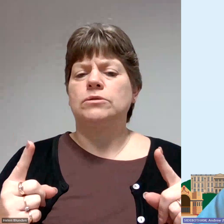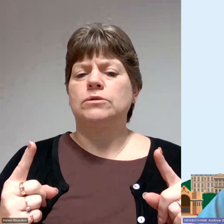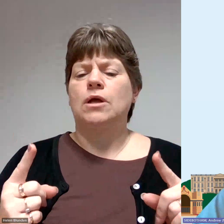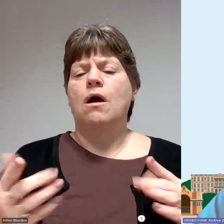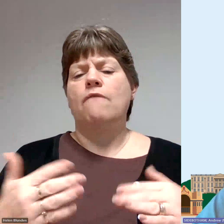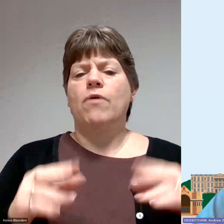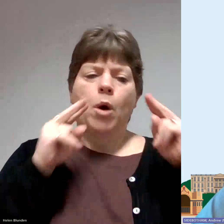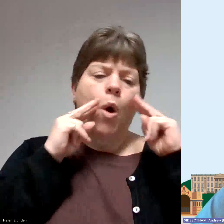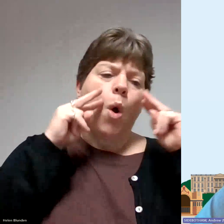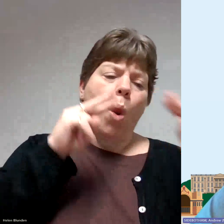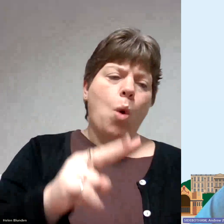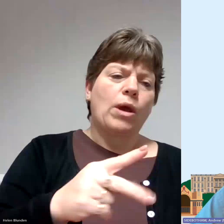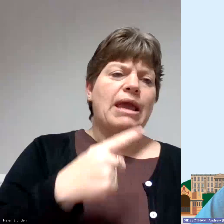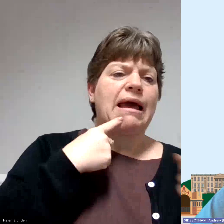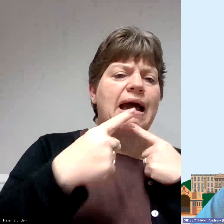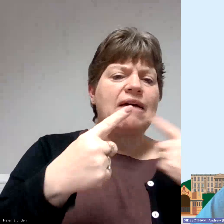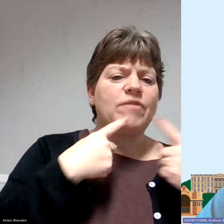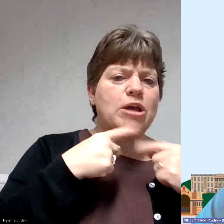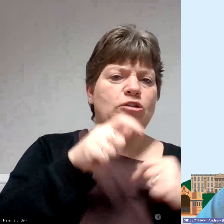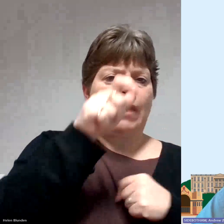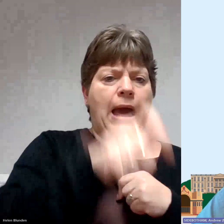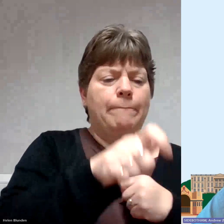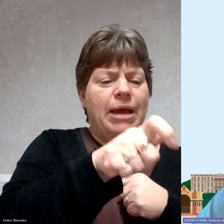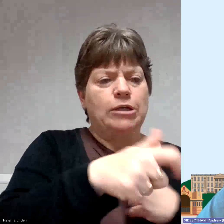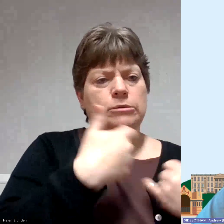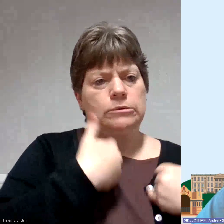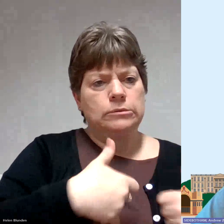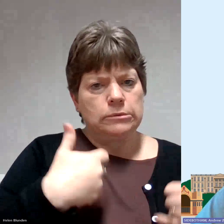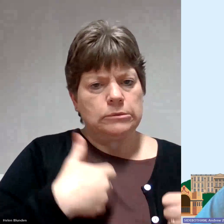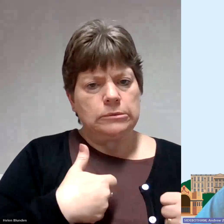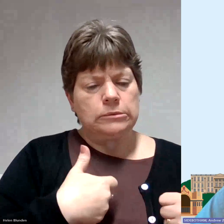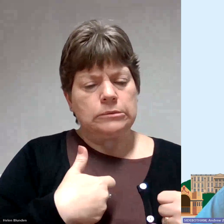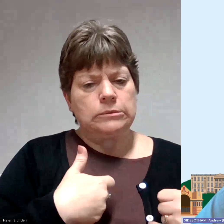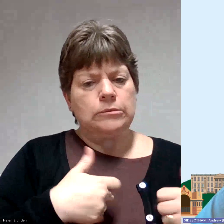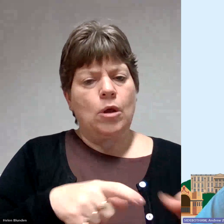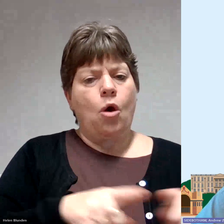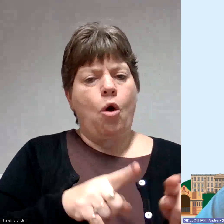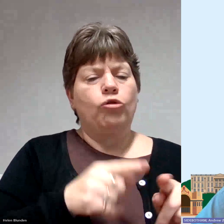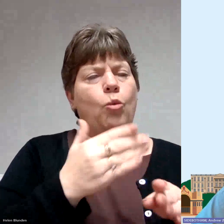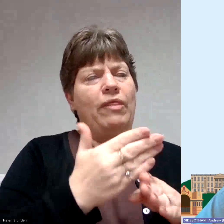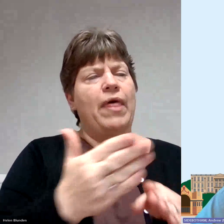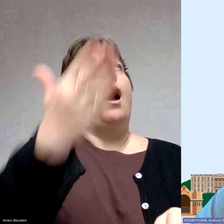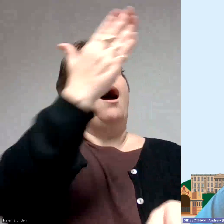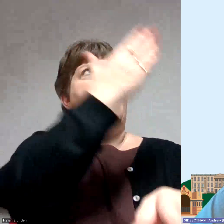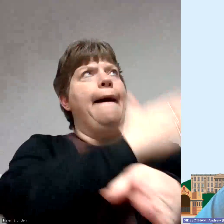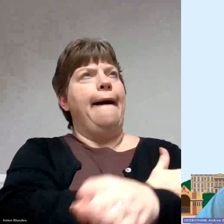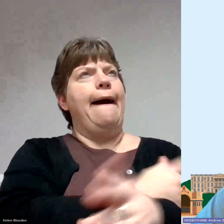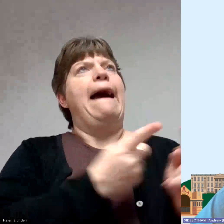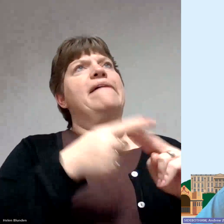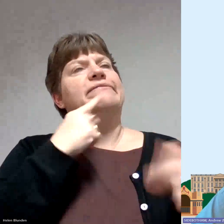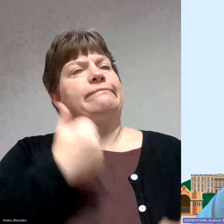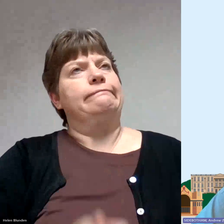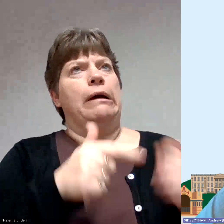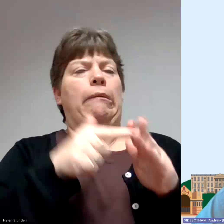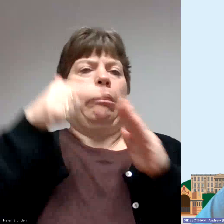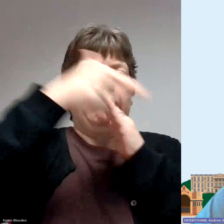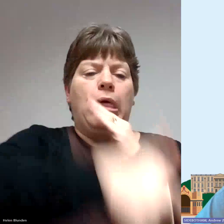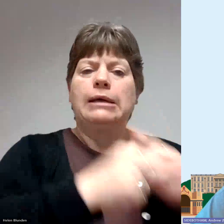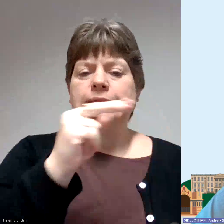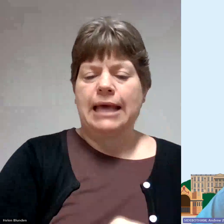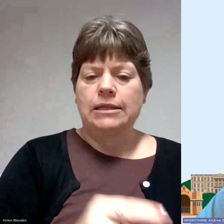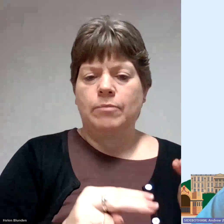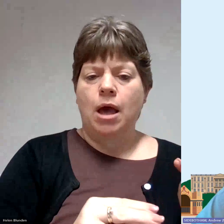looking at information of the patient's condition with the hindsight of having a thorough assessment compared with